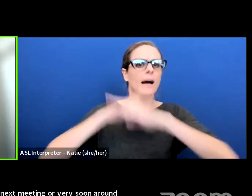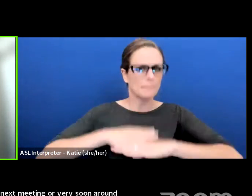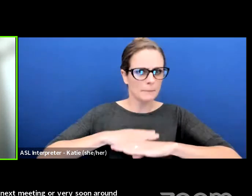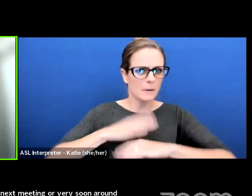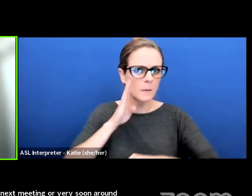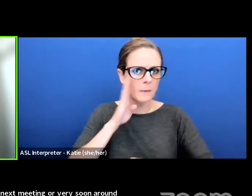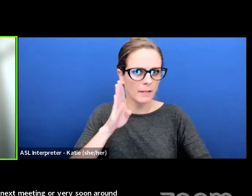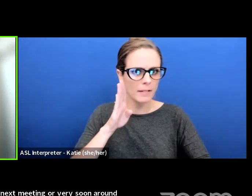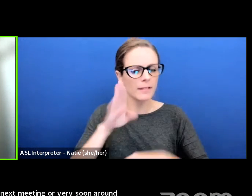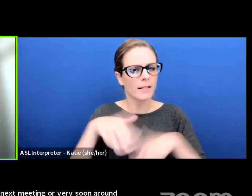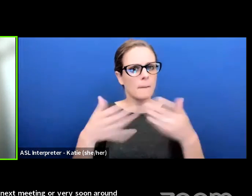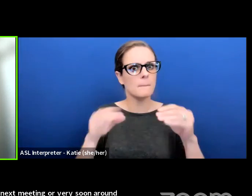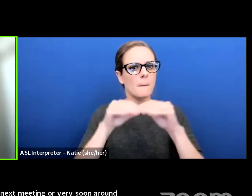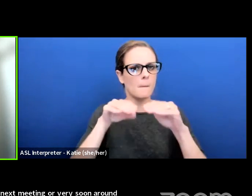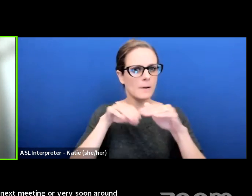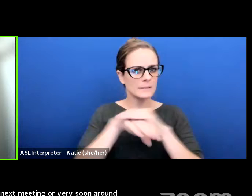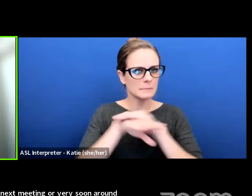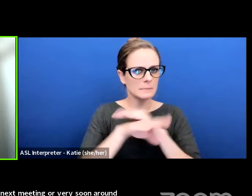theme. Dr. Noha?